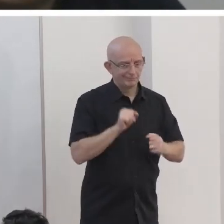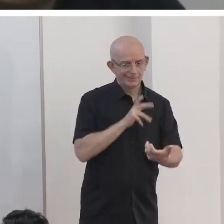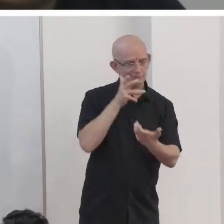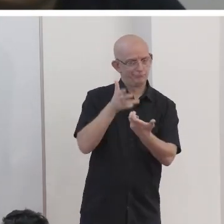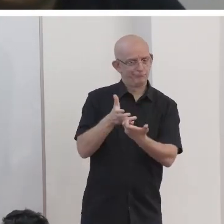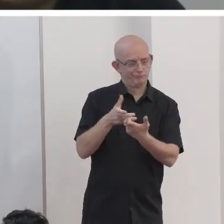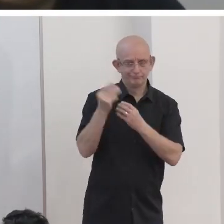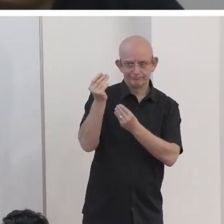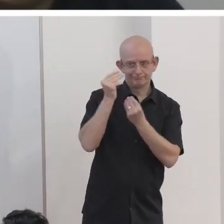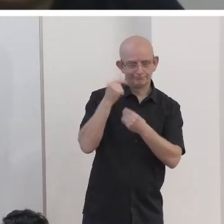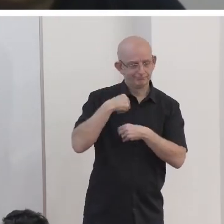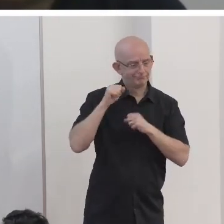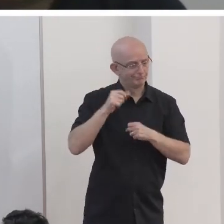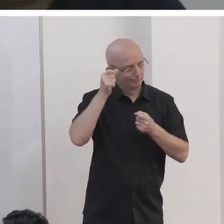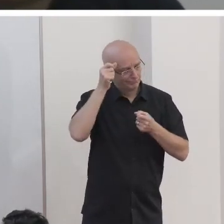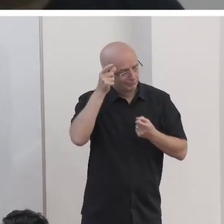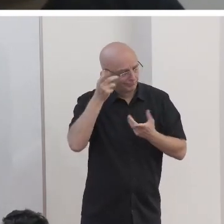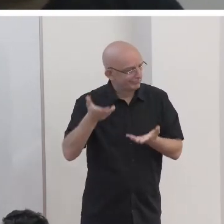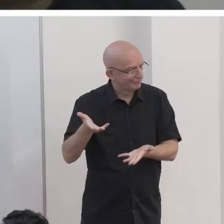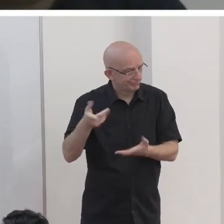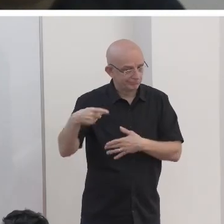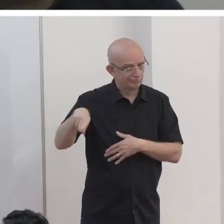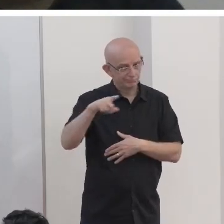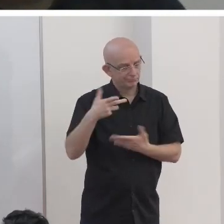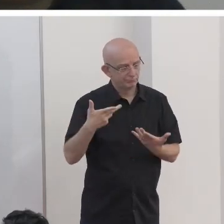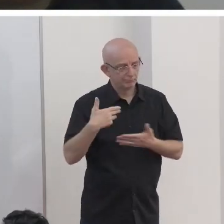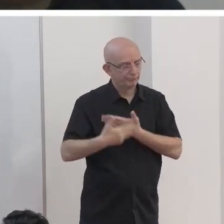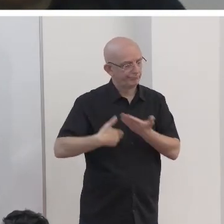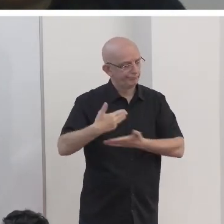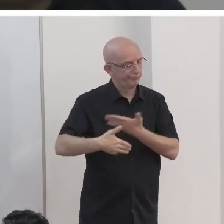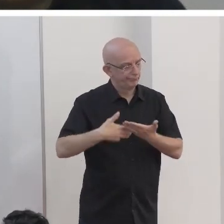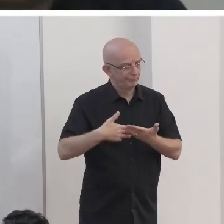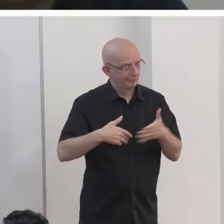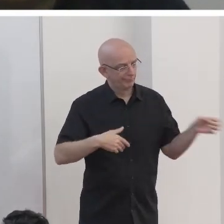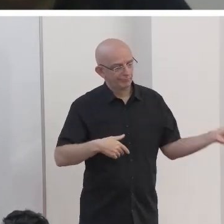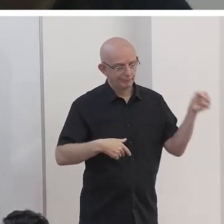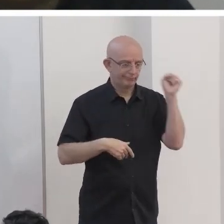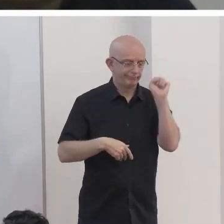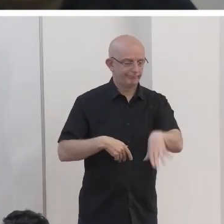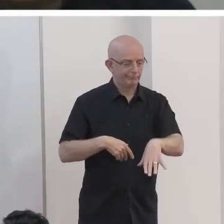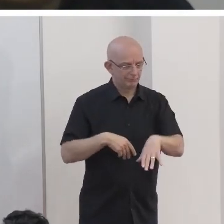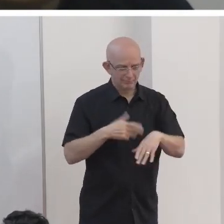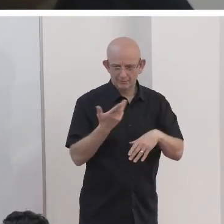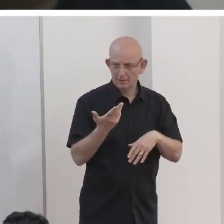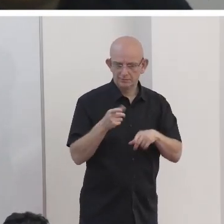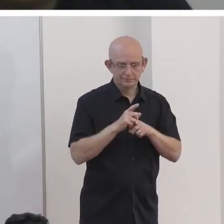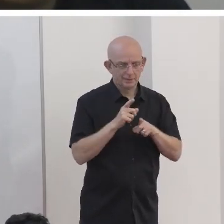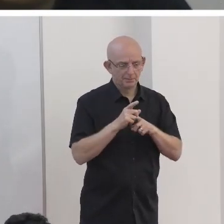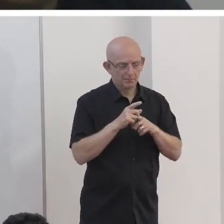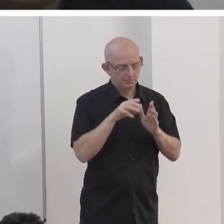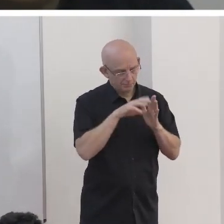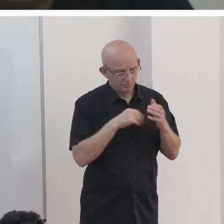curriculum activities uh, since class 2, class 3. So children with